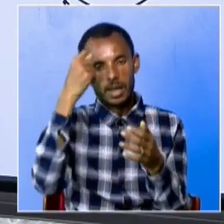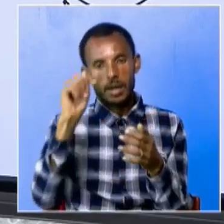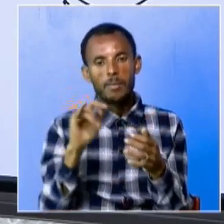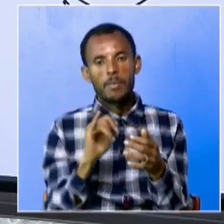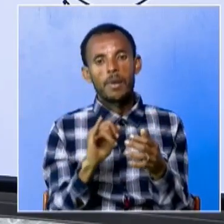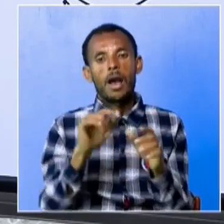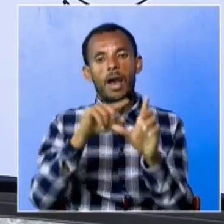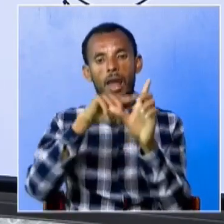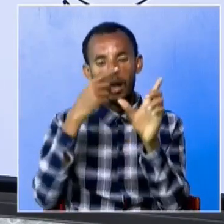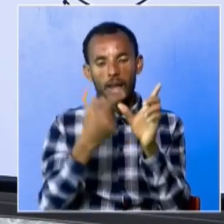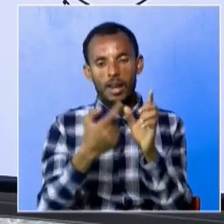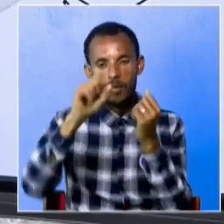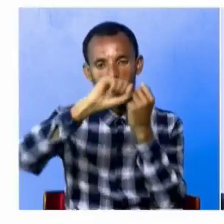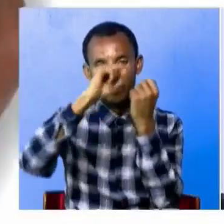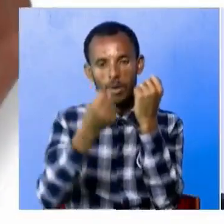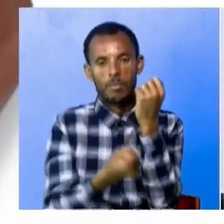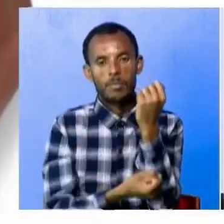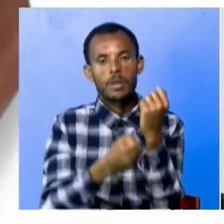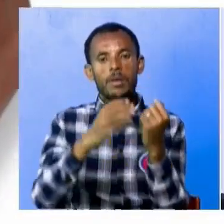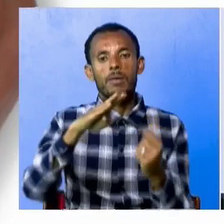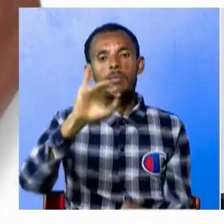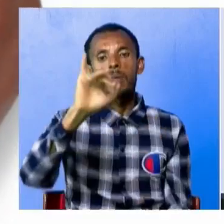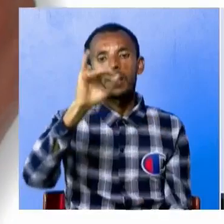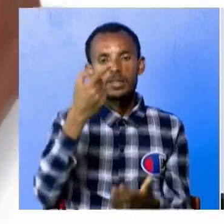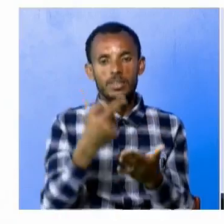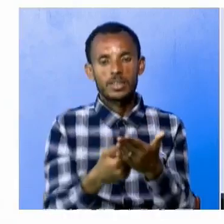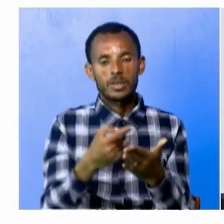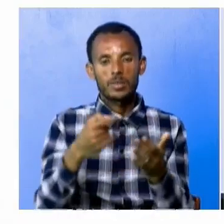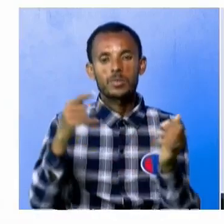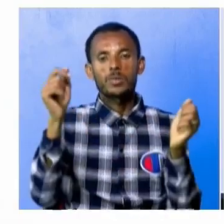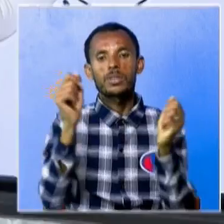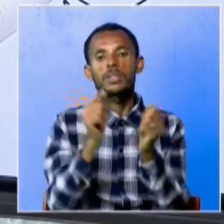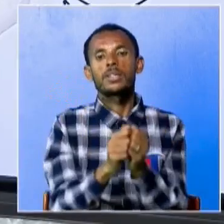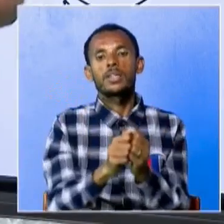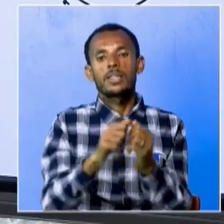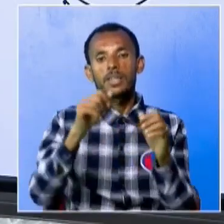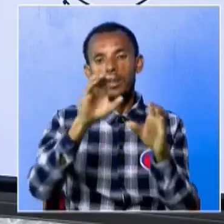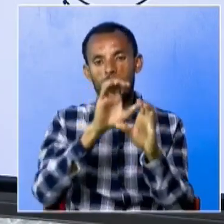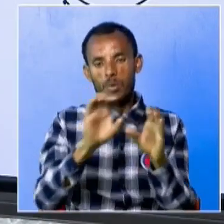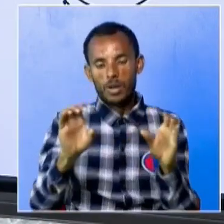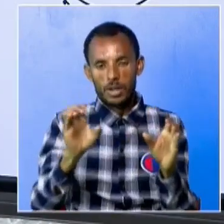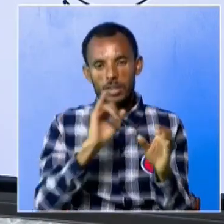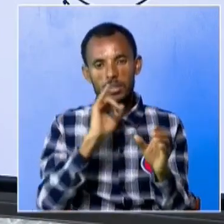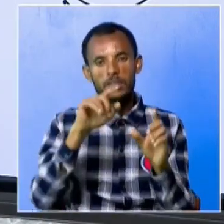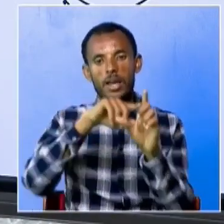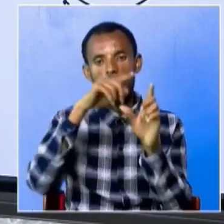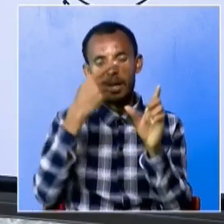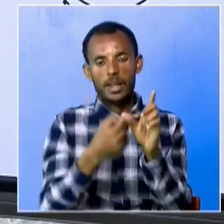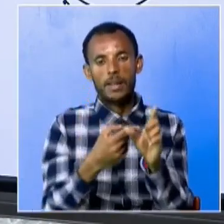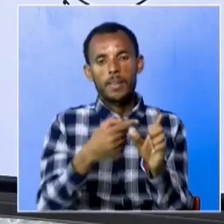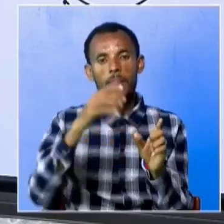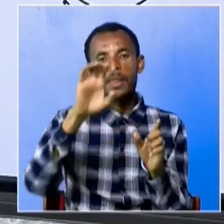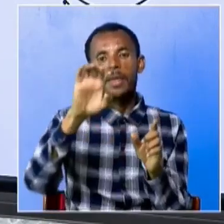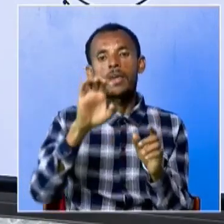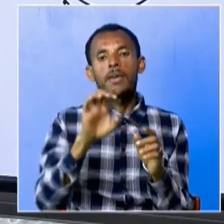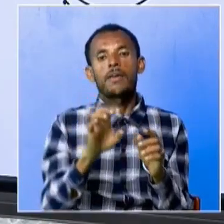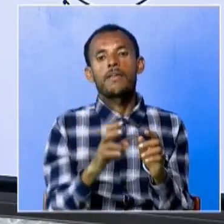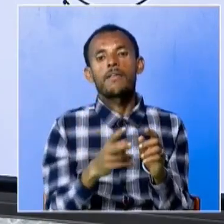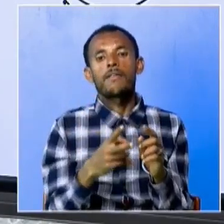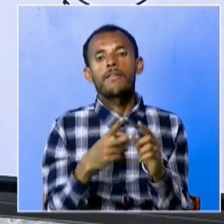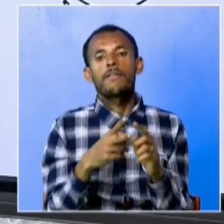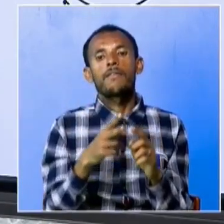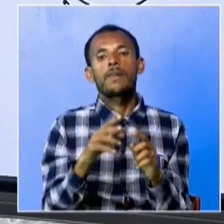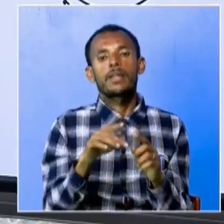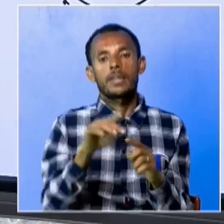an angle formed by these two intersecting chords, the angle can be this one or this one. Vertically opposite angles